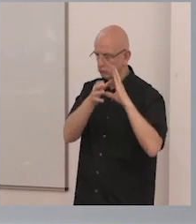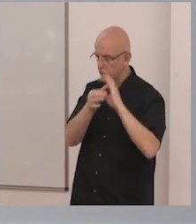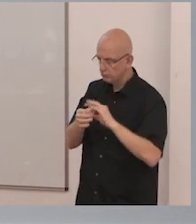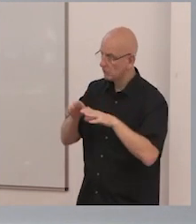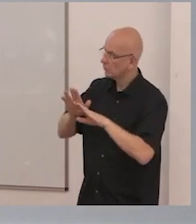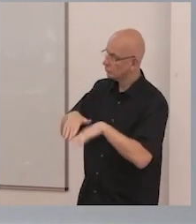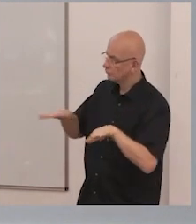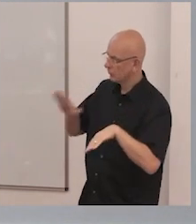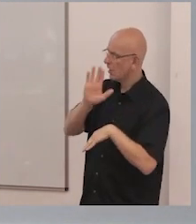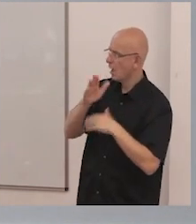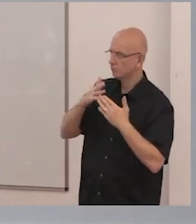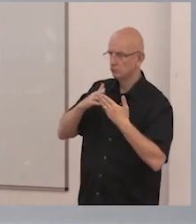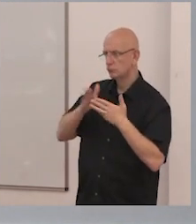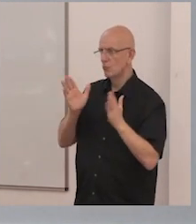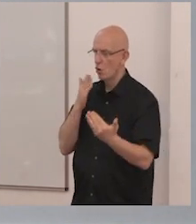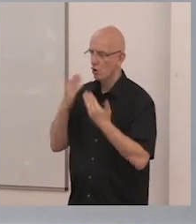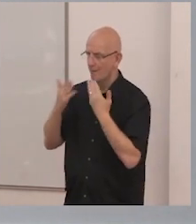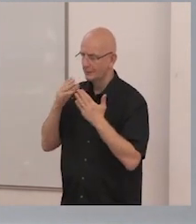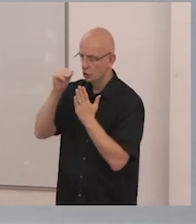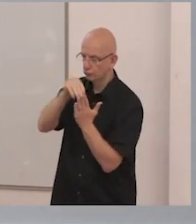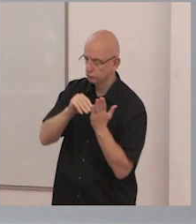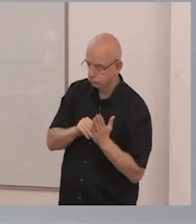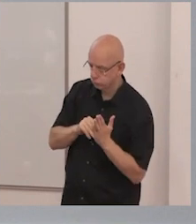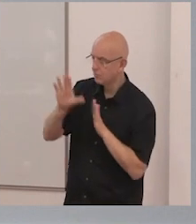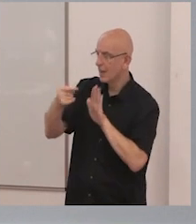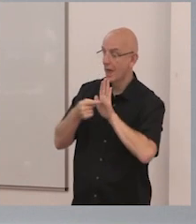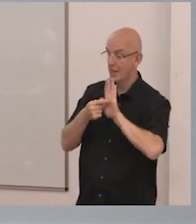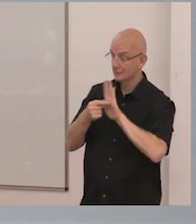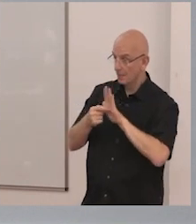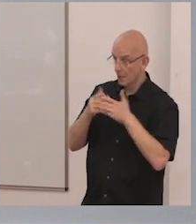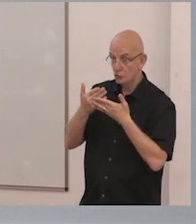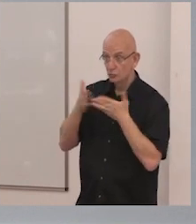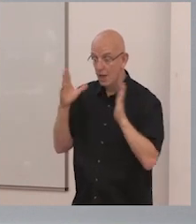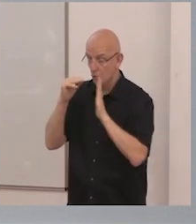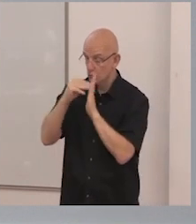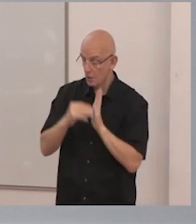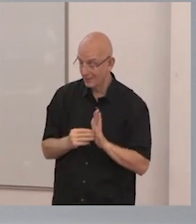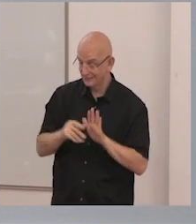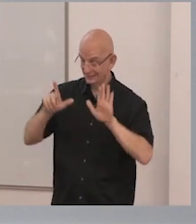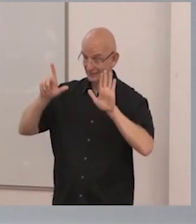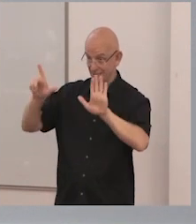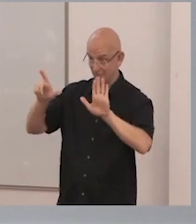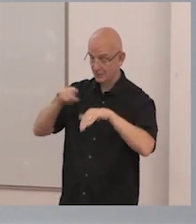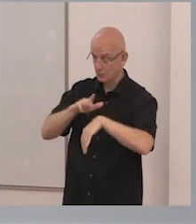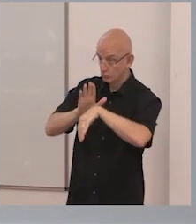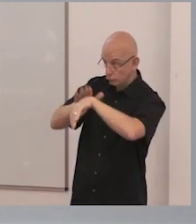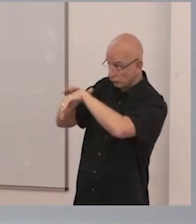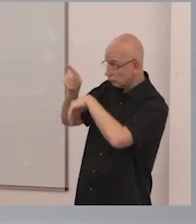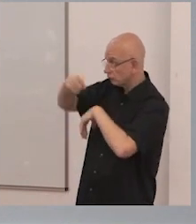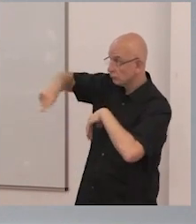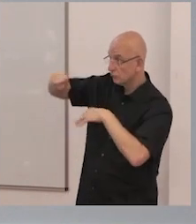adopt legislation, regulations, and develop programs to ensure that